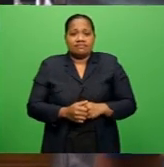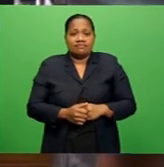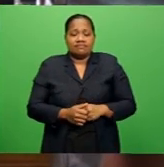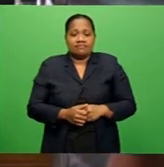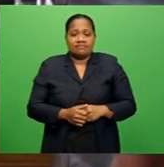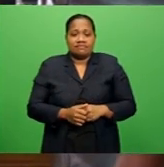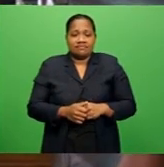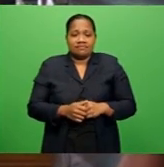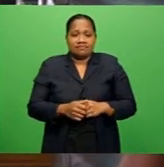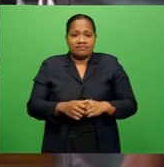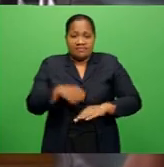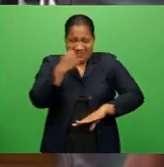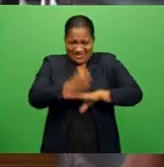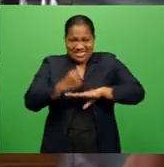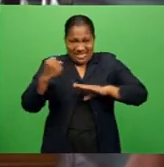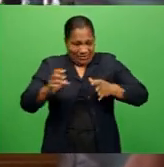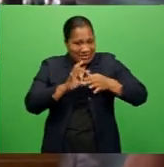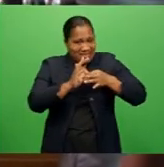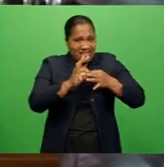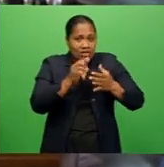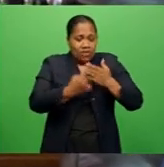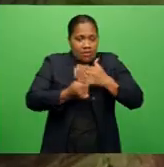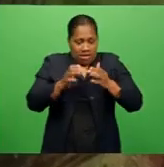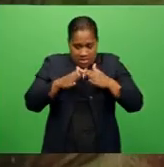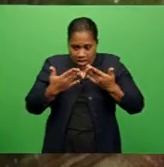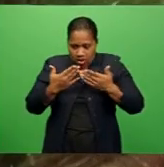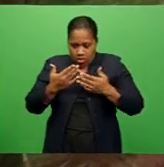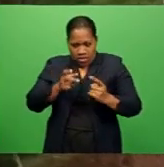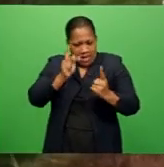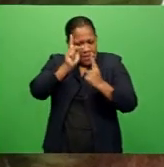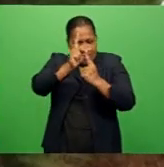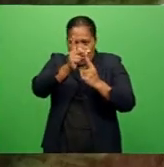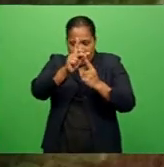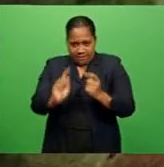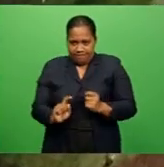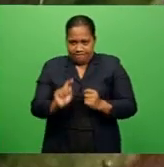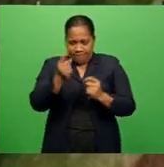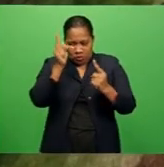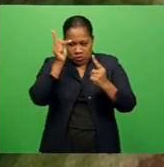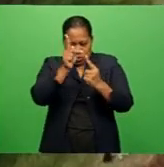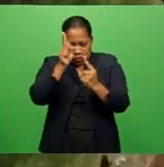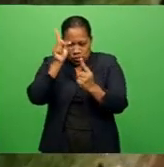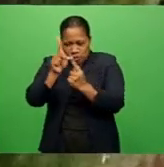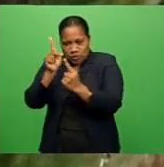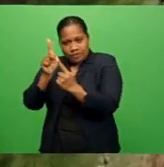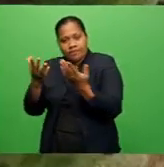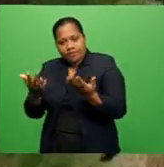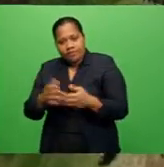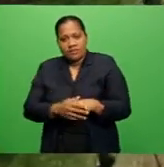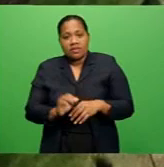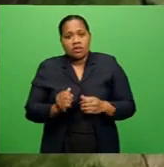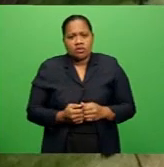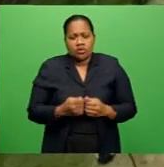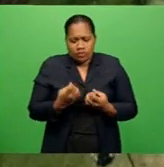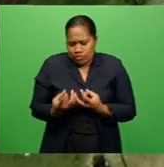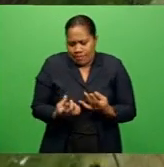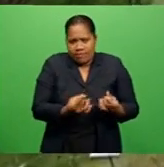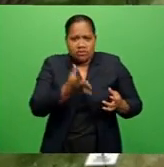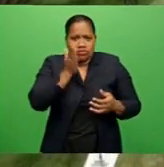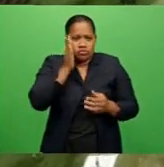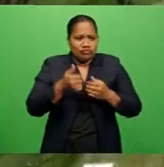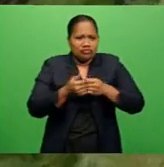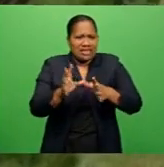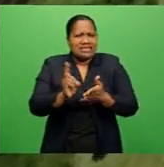facilities is in our priority list. The government is considering deferring the school start date or relocating students